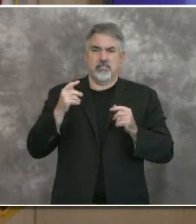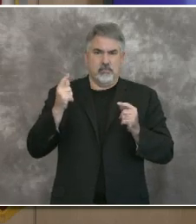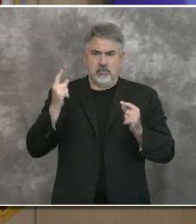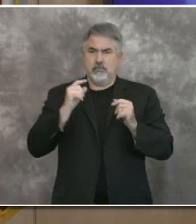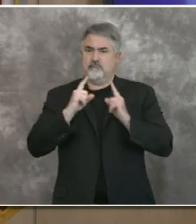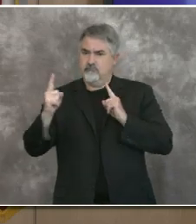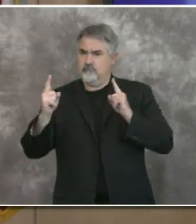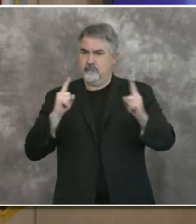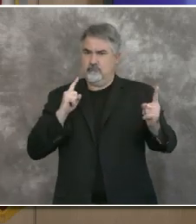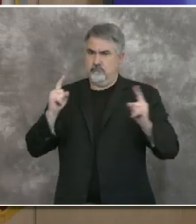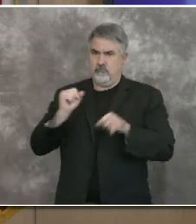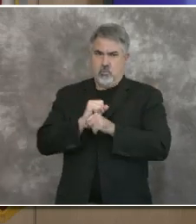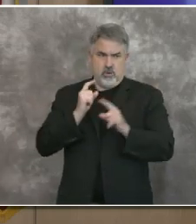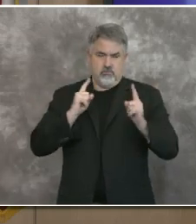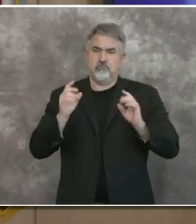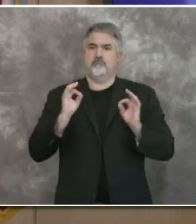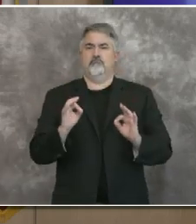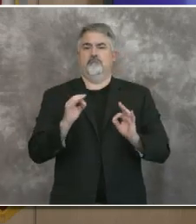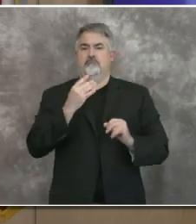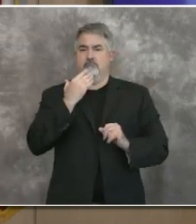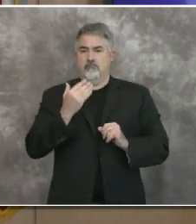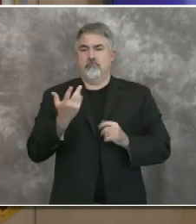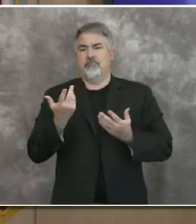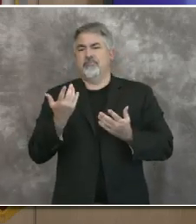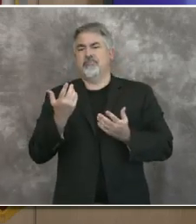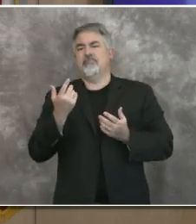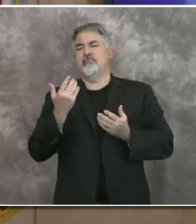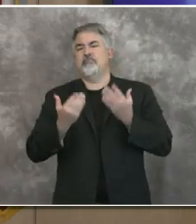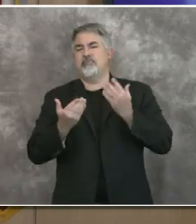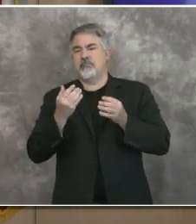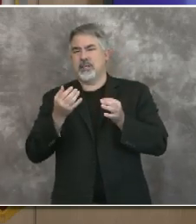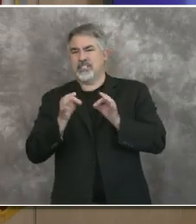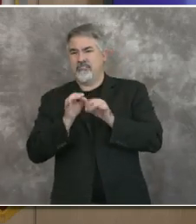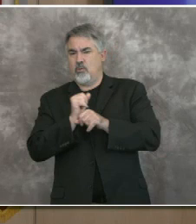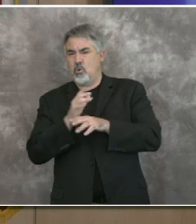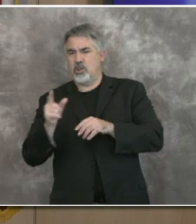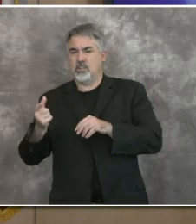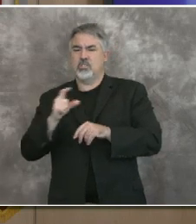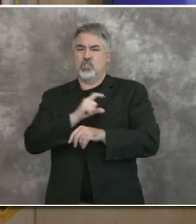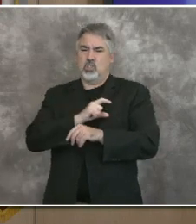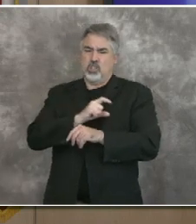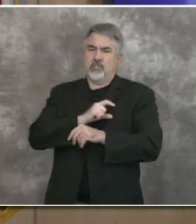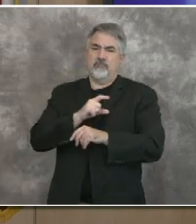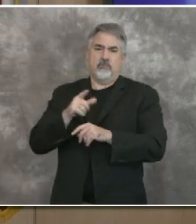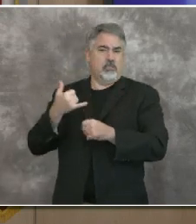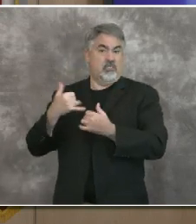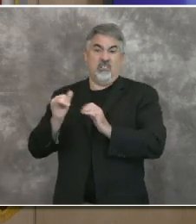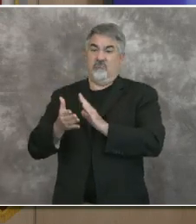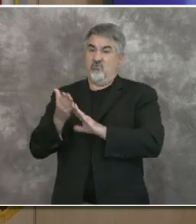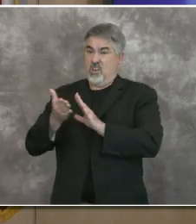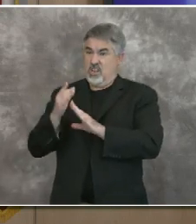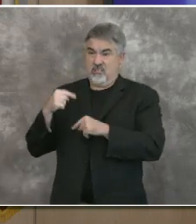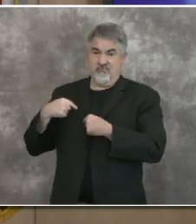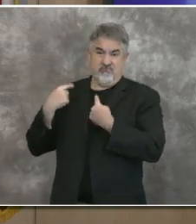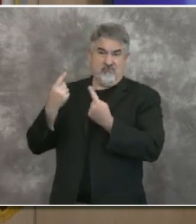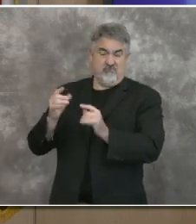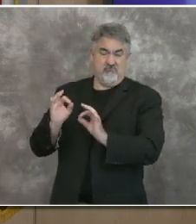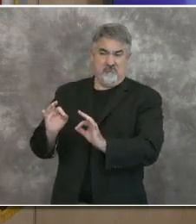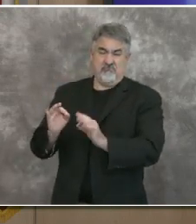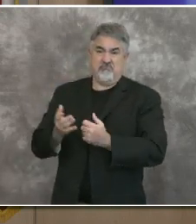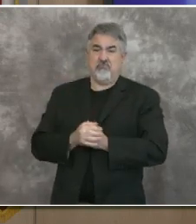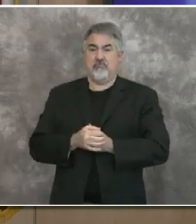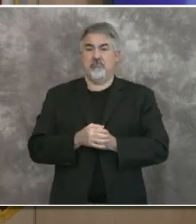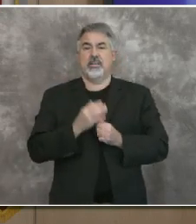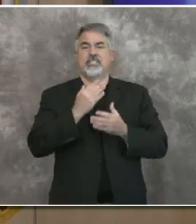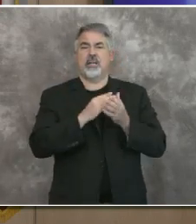and essential services like our Sheriff's Department has continued to function in a regular manner. The opening of some offices to the